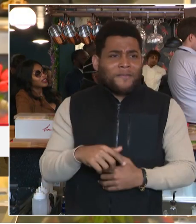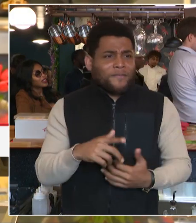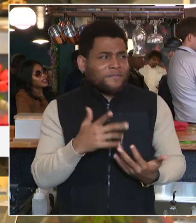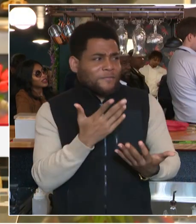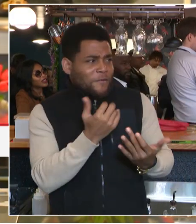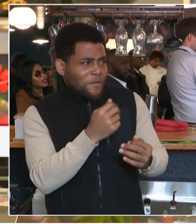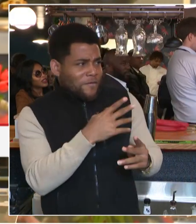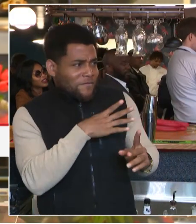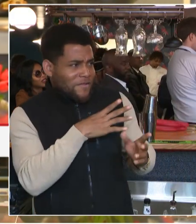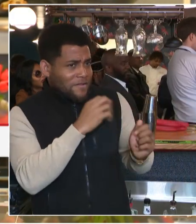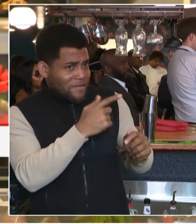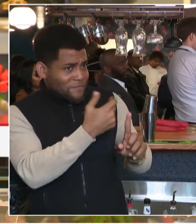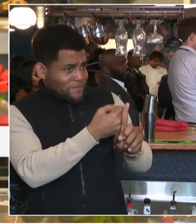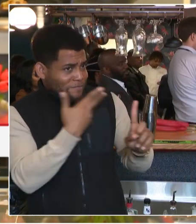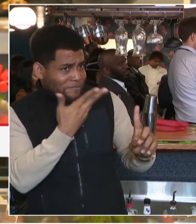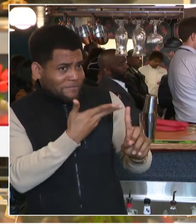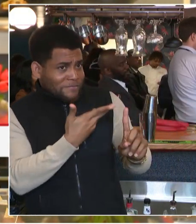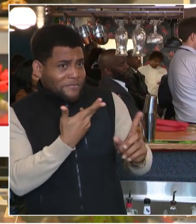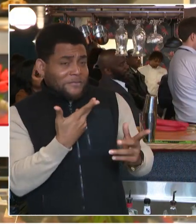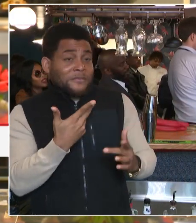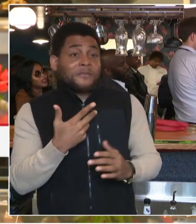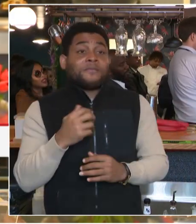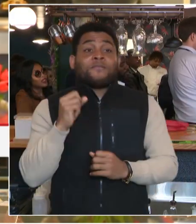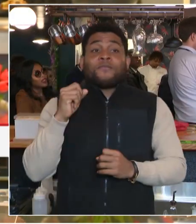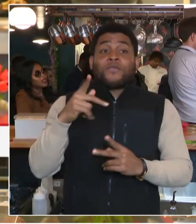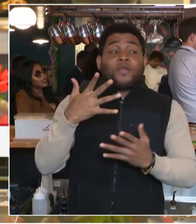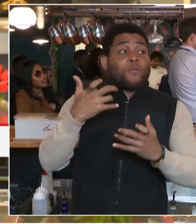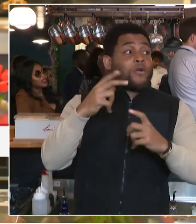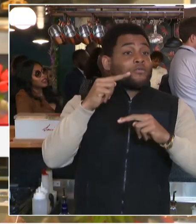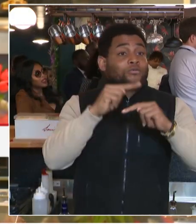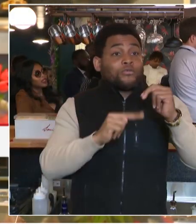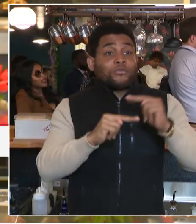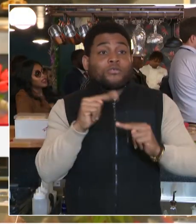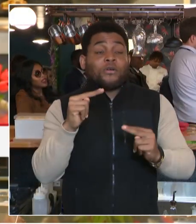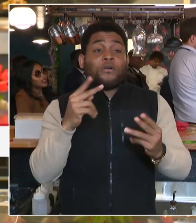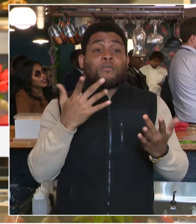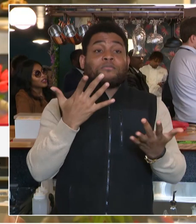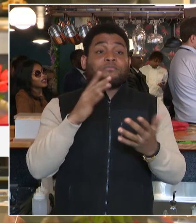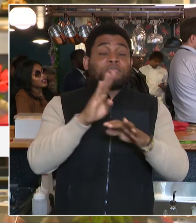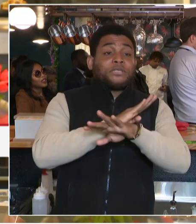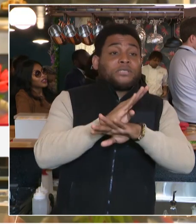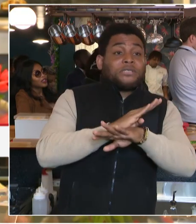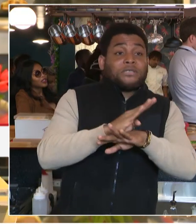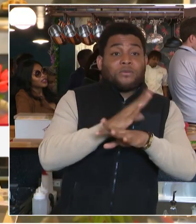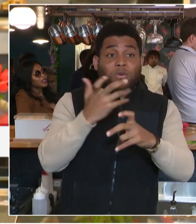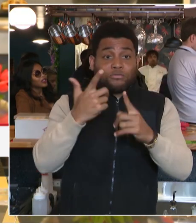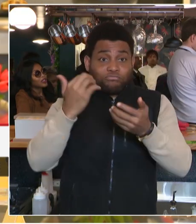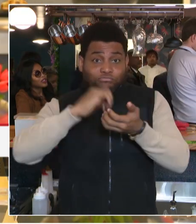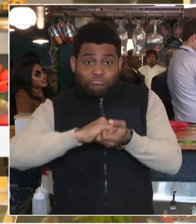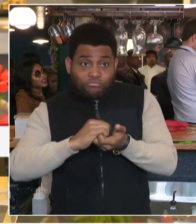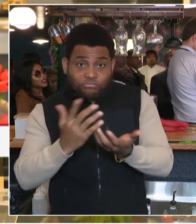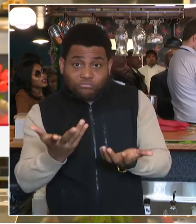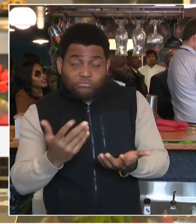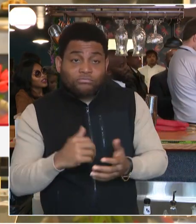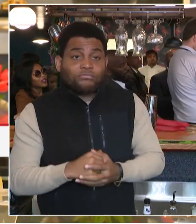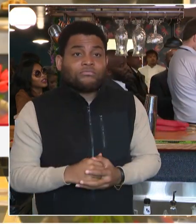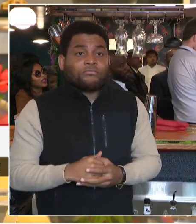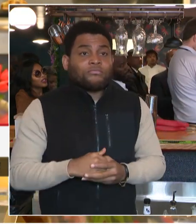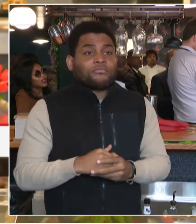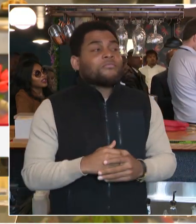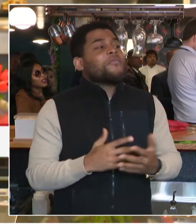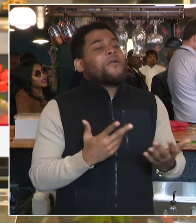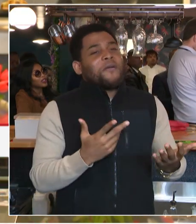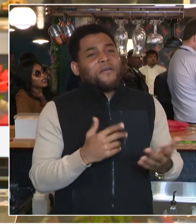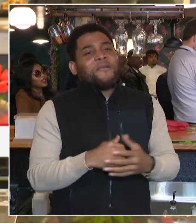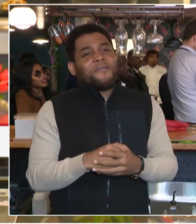that? Or I think it could come in a number of ways. I'll just point to the example that we